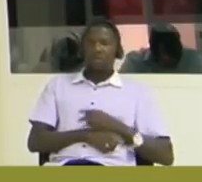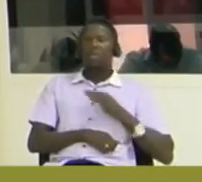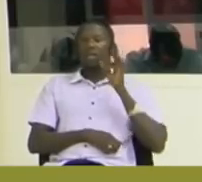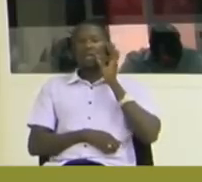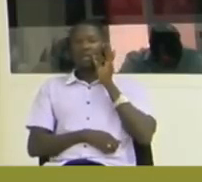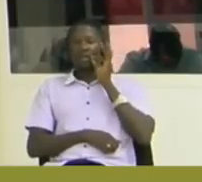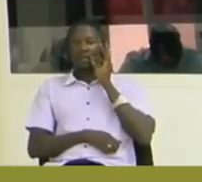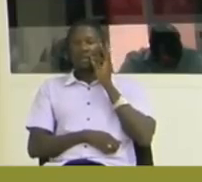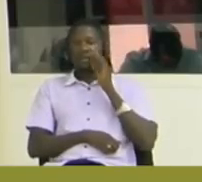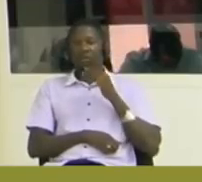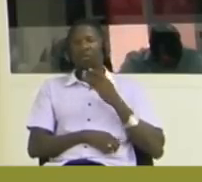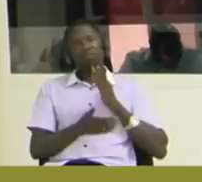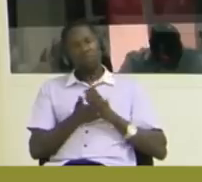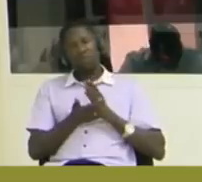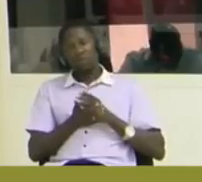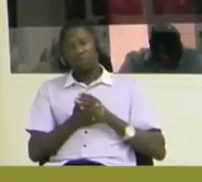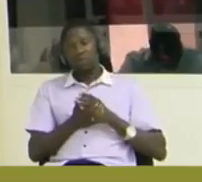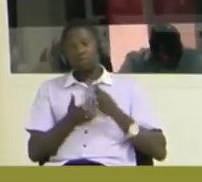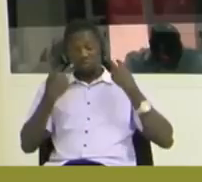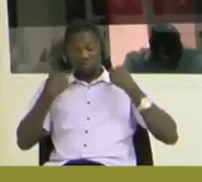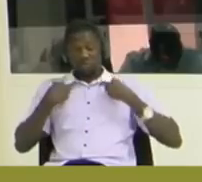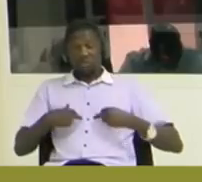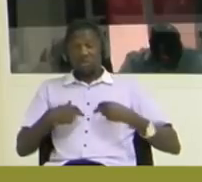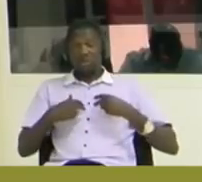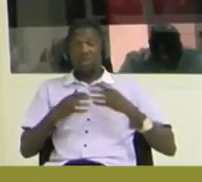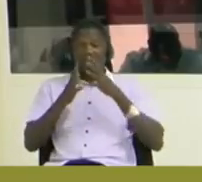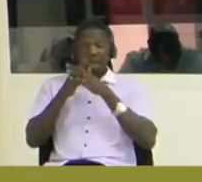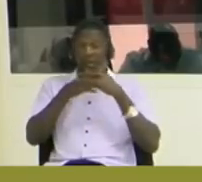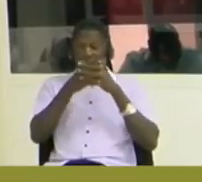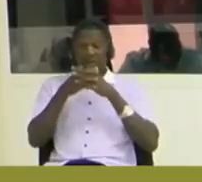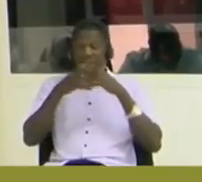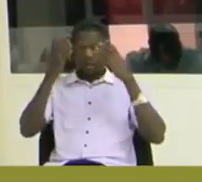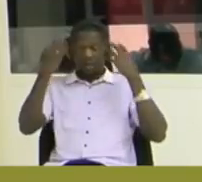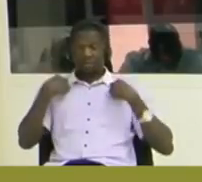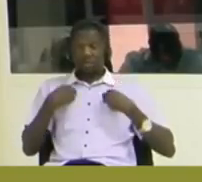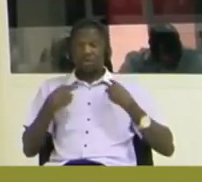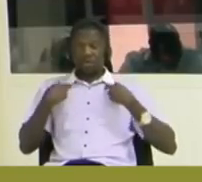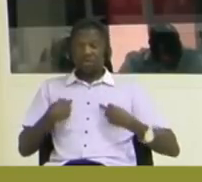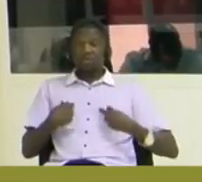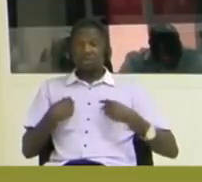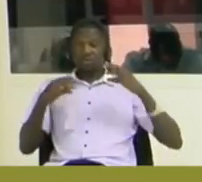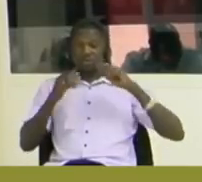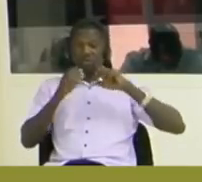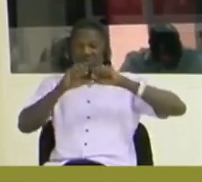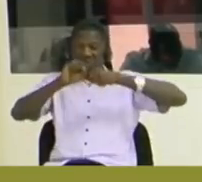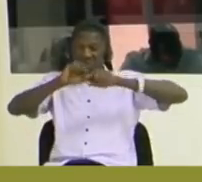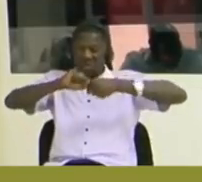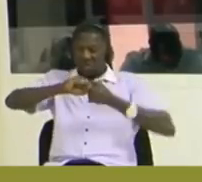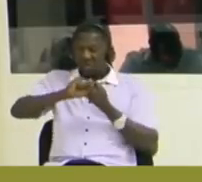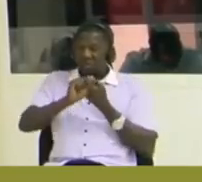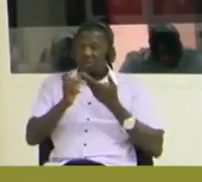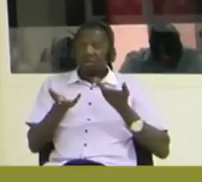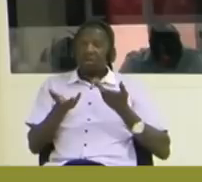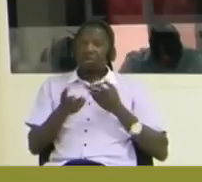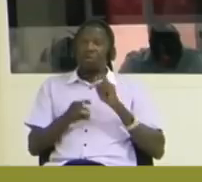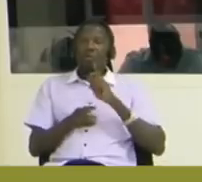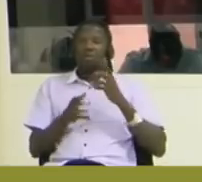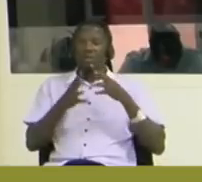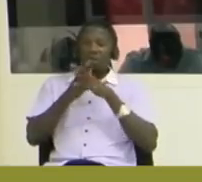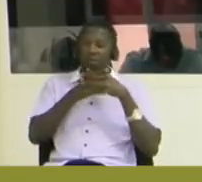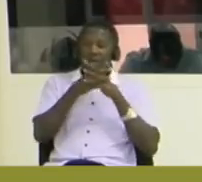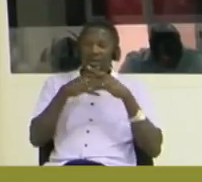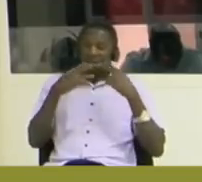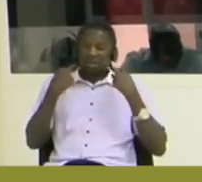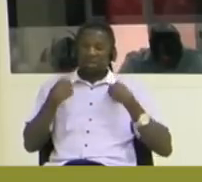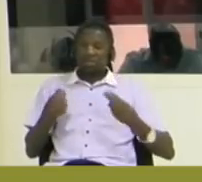responded, well, he was putting on American camo, but the uniform is wet. What is American camo? It is